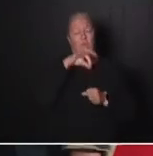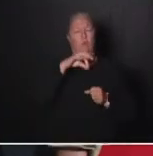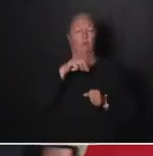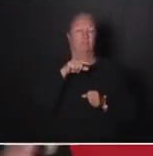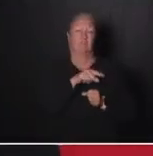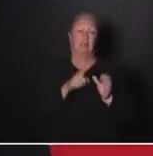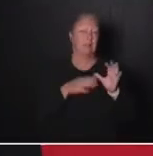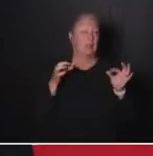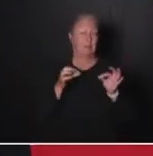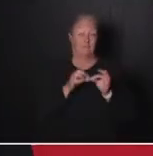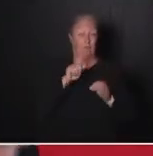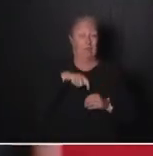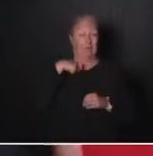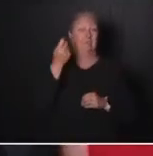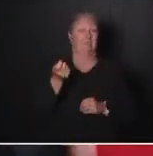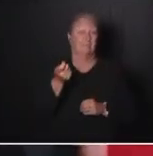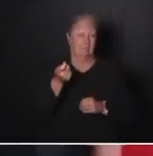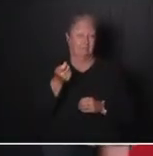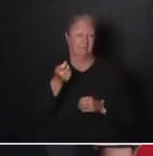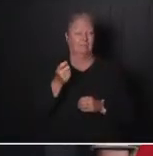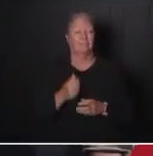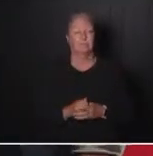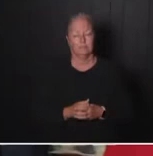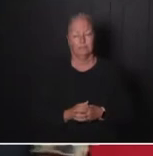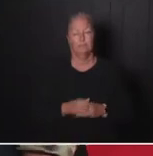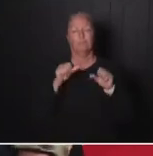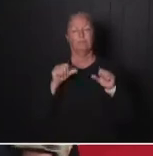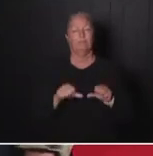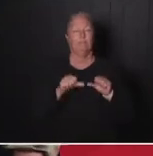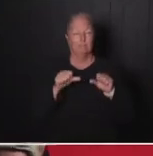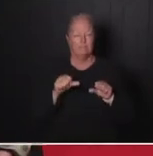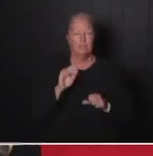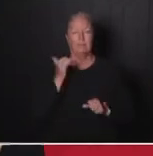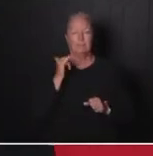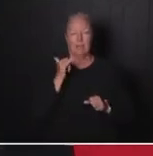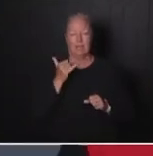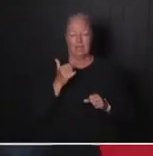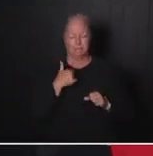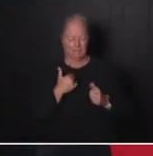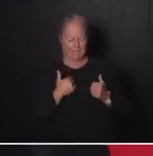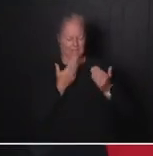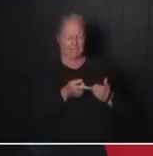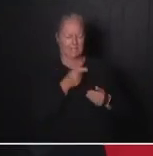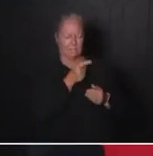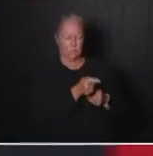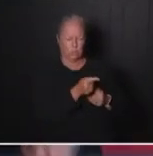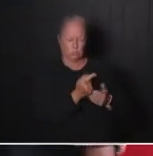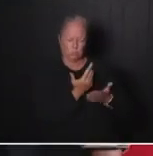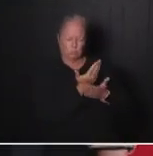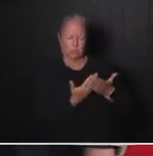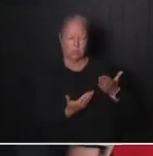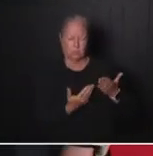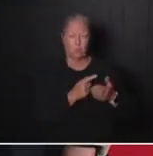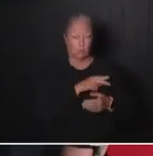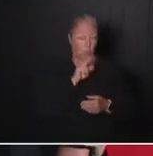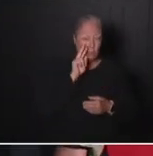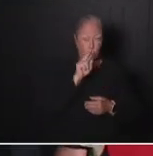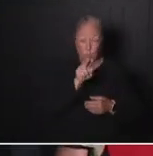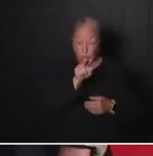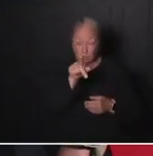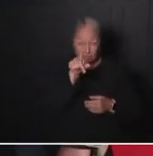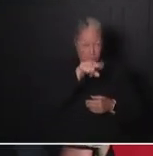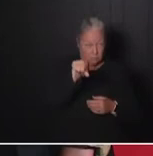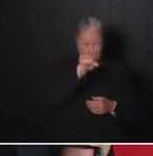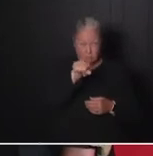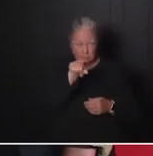that, you now, and I've taken this footy analogy probably way too far, but look down that barrel. You've got your supporters there, your